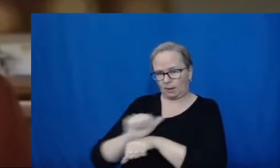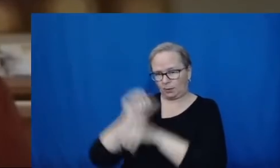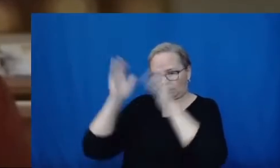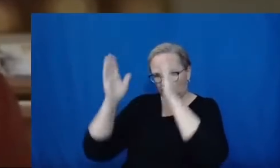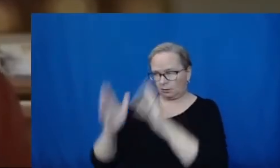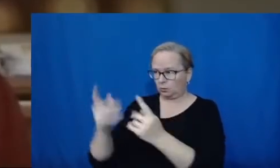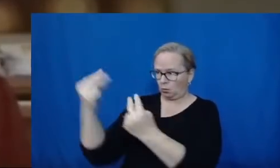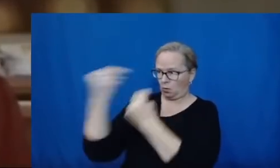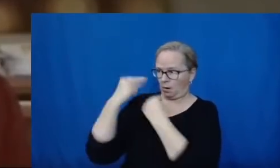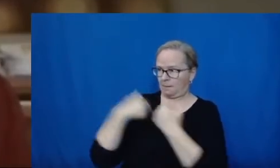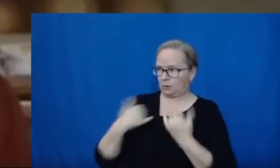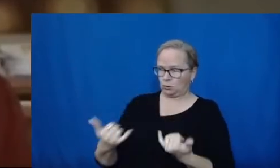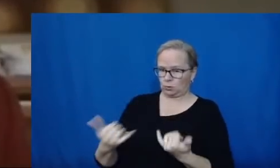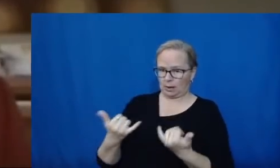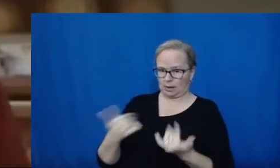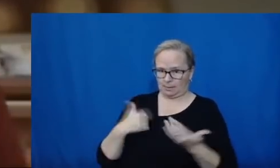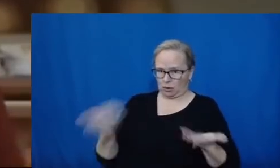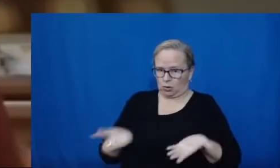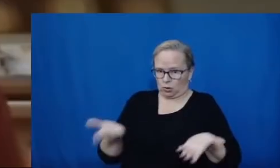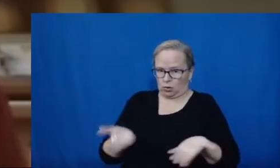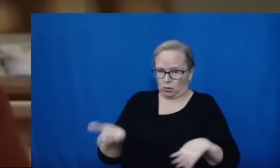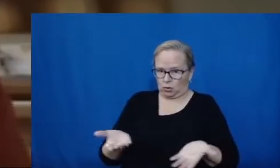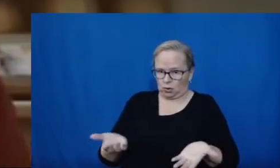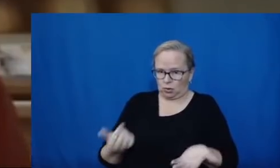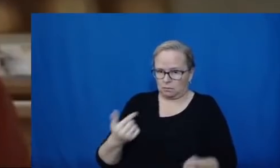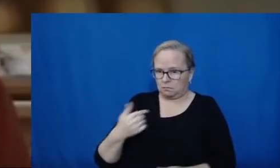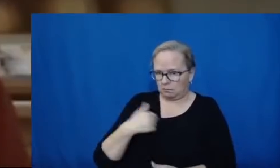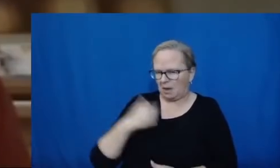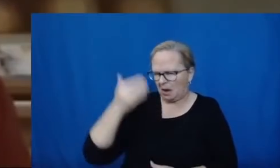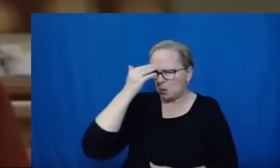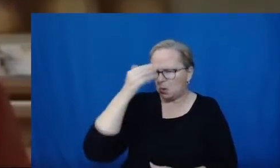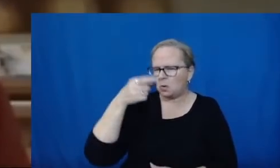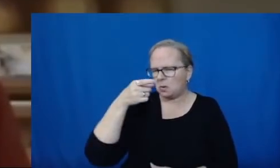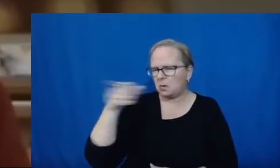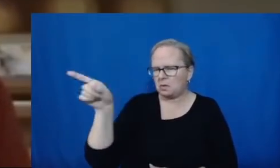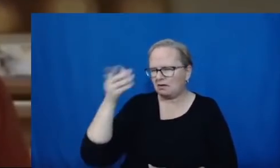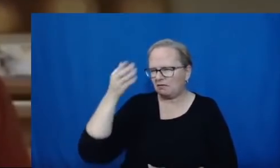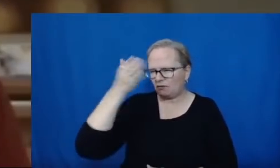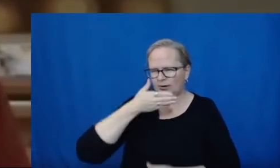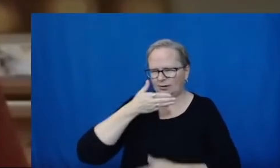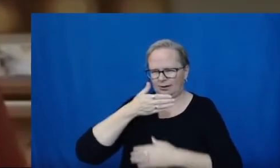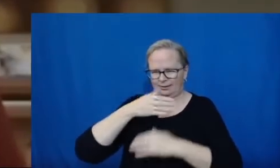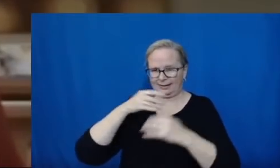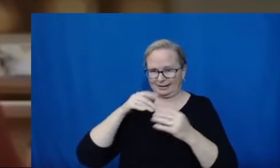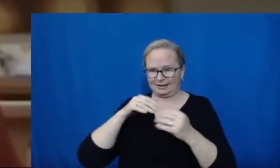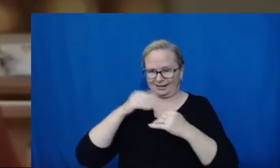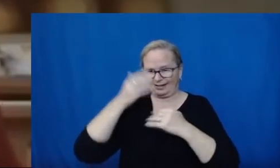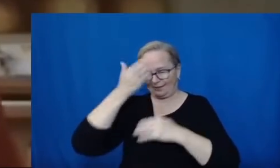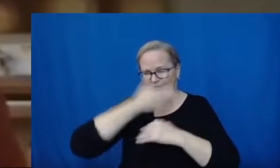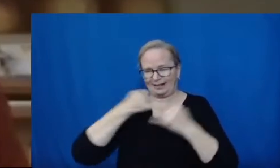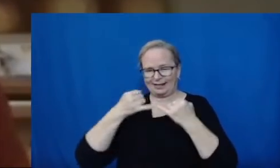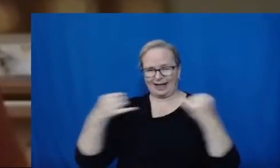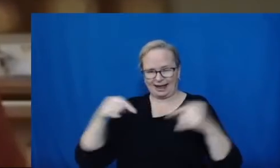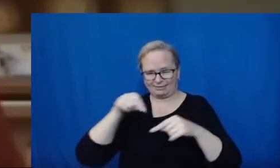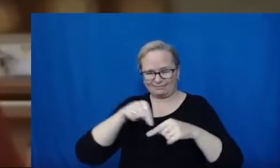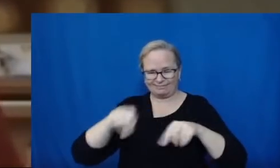and to say that you likely know a frontline healthcare worker. They're probably either, if